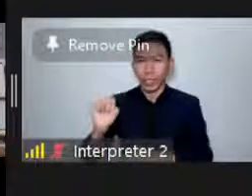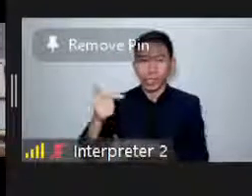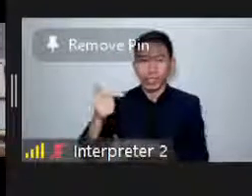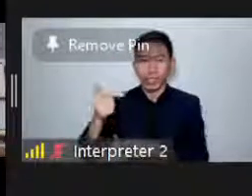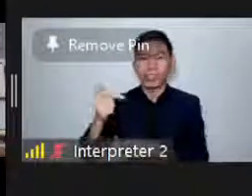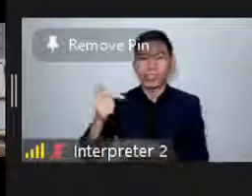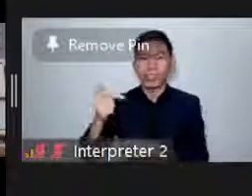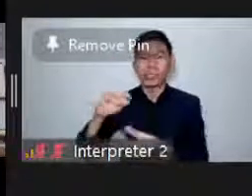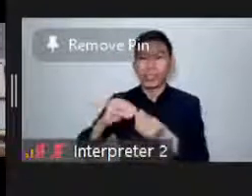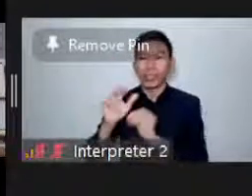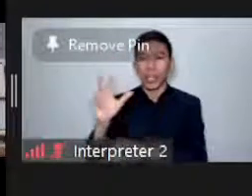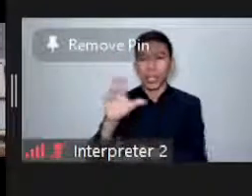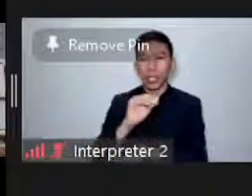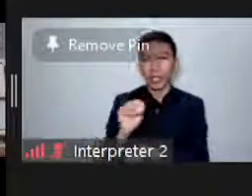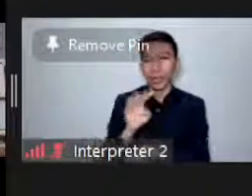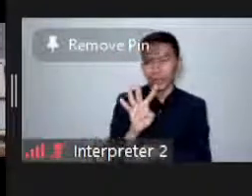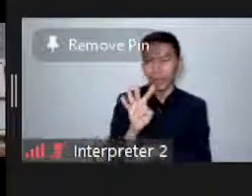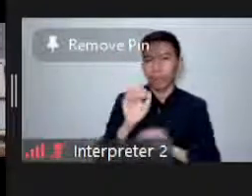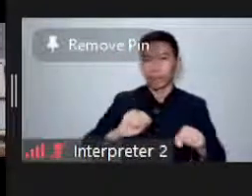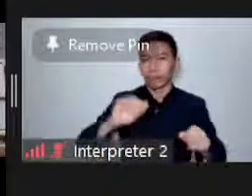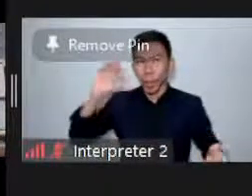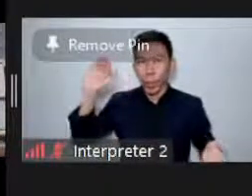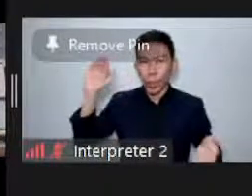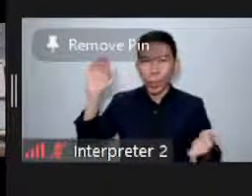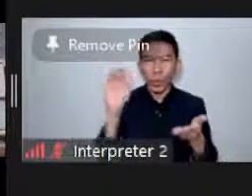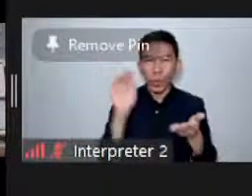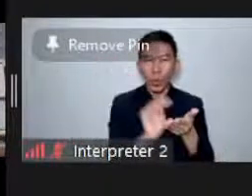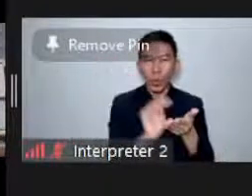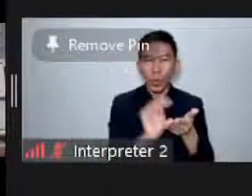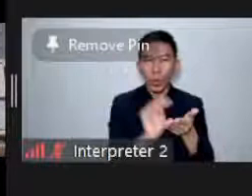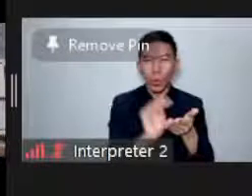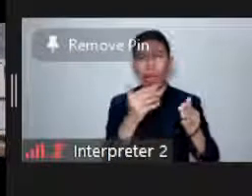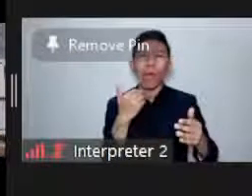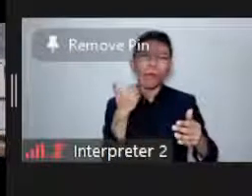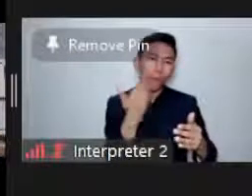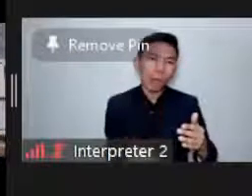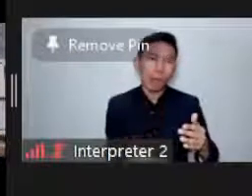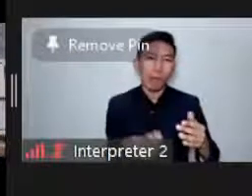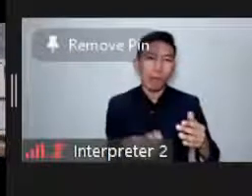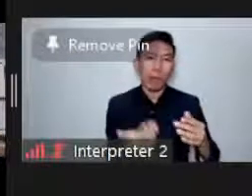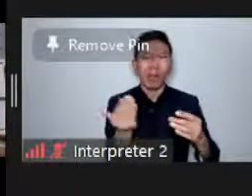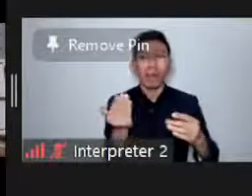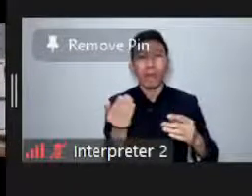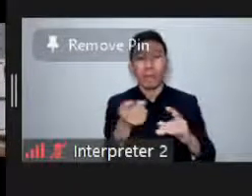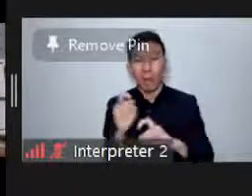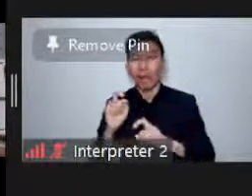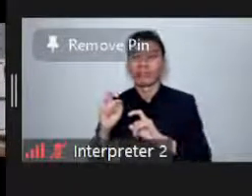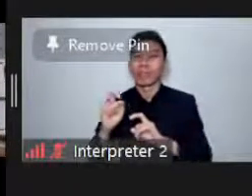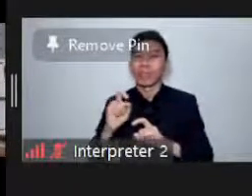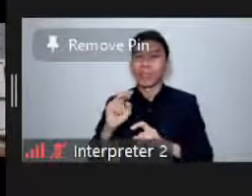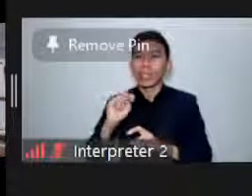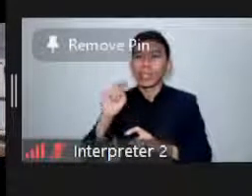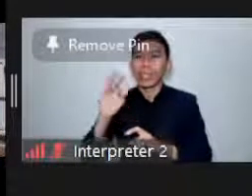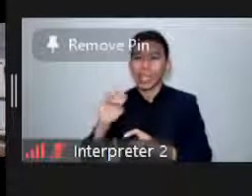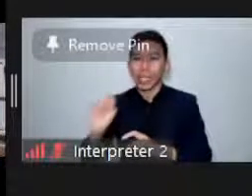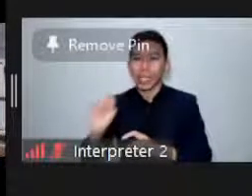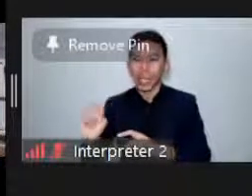to reduce premature mortality from non-communicable diseases by 30% by